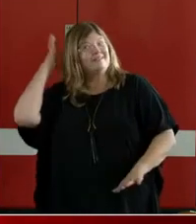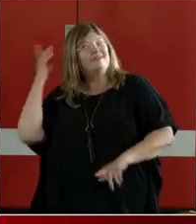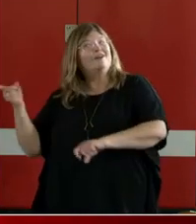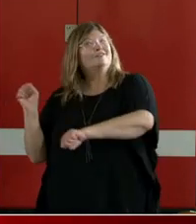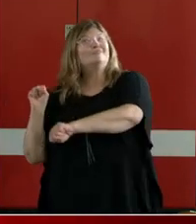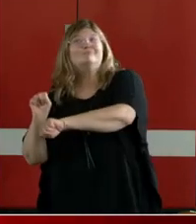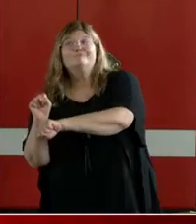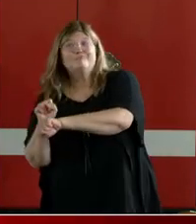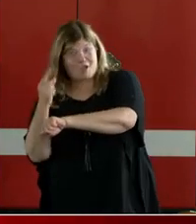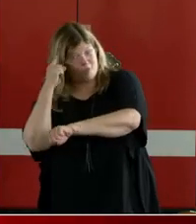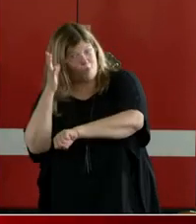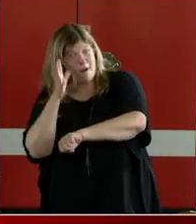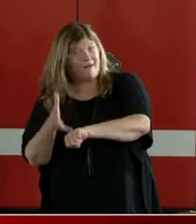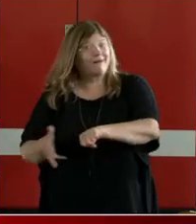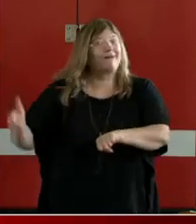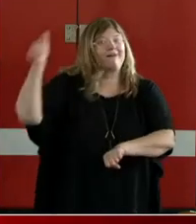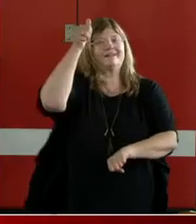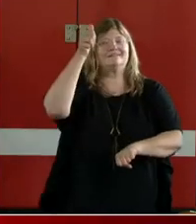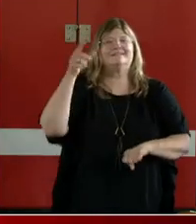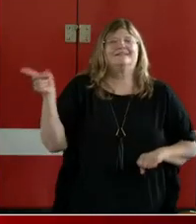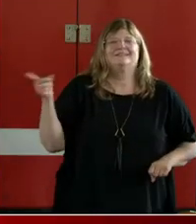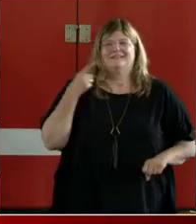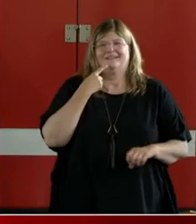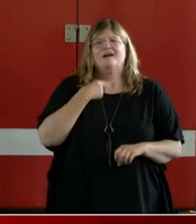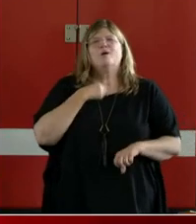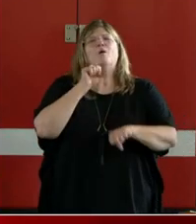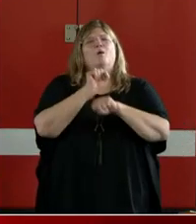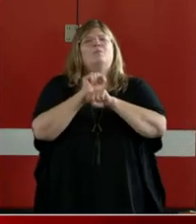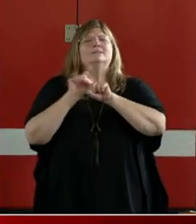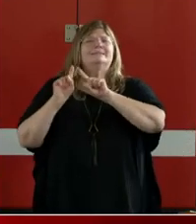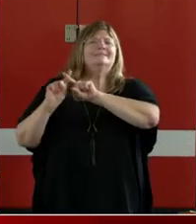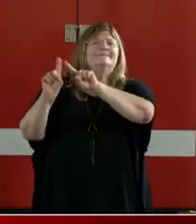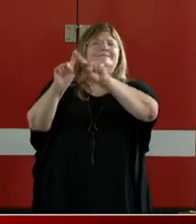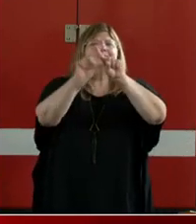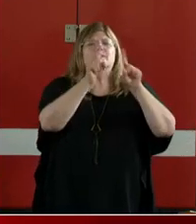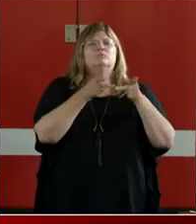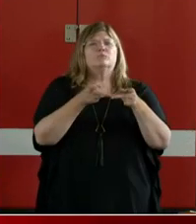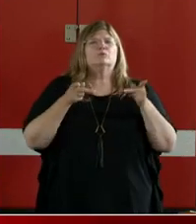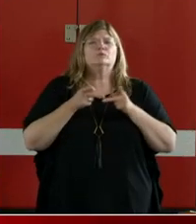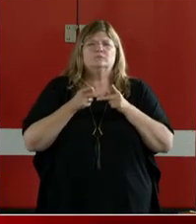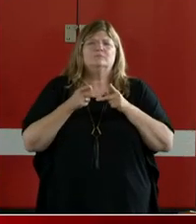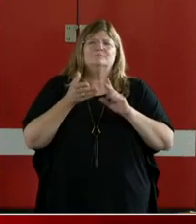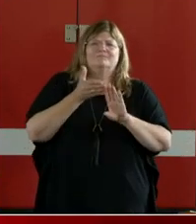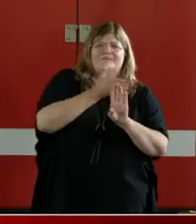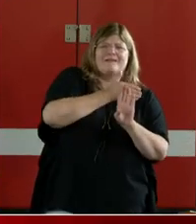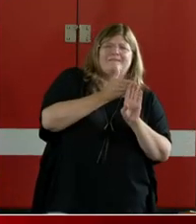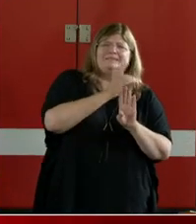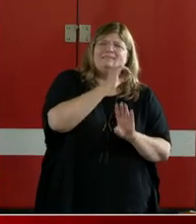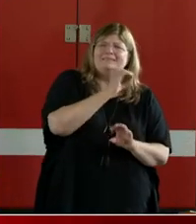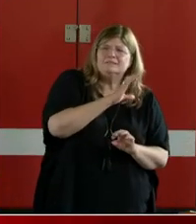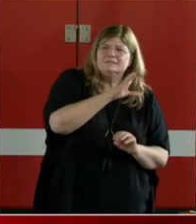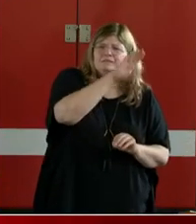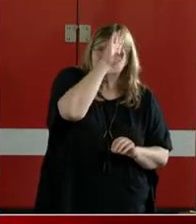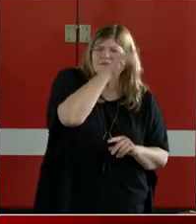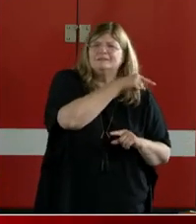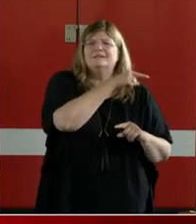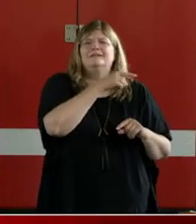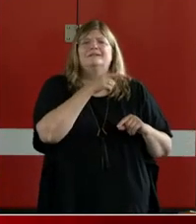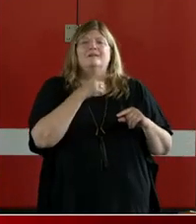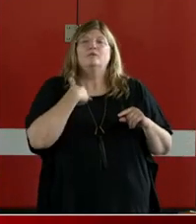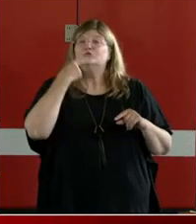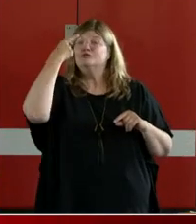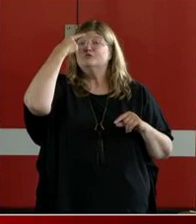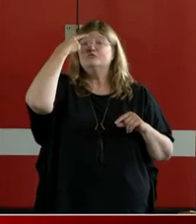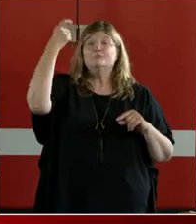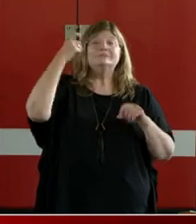I'd worked some other places before I came to DC Fire. It had been my dream. I had a lot of role models that worked here.